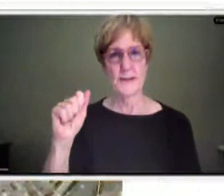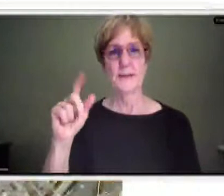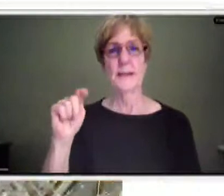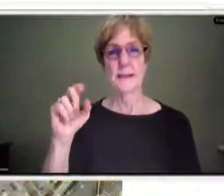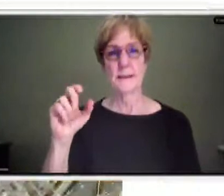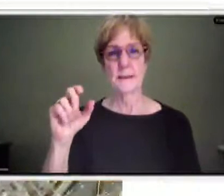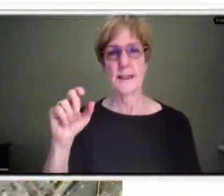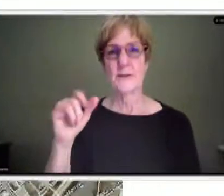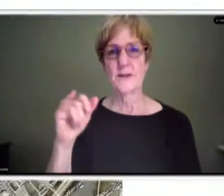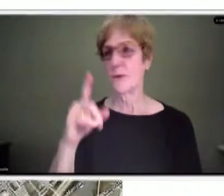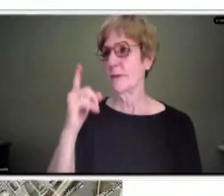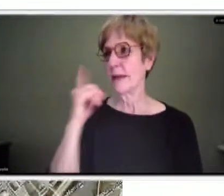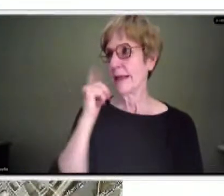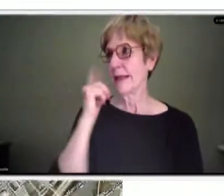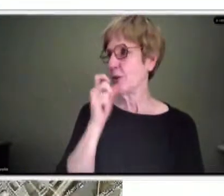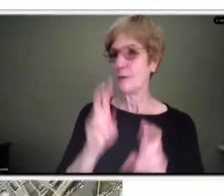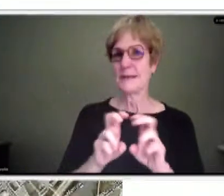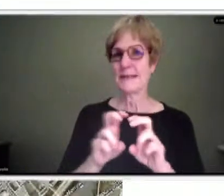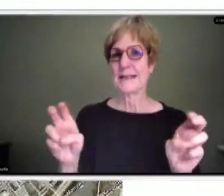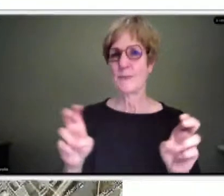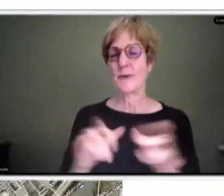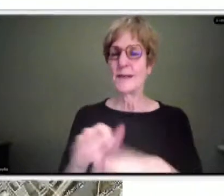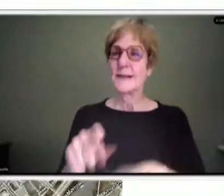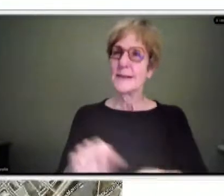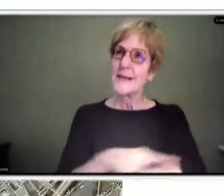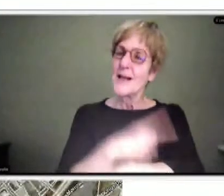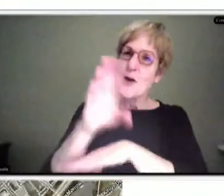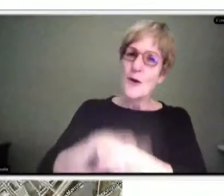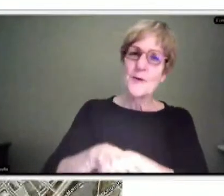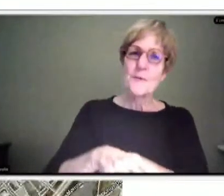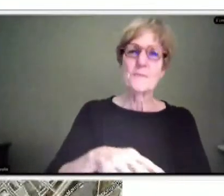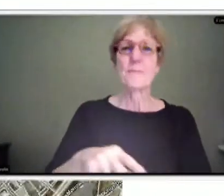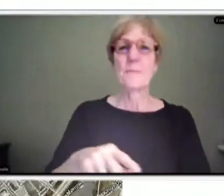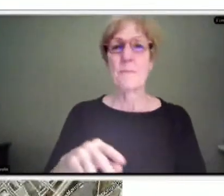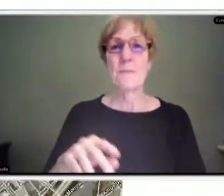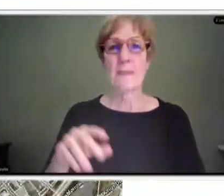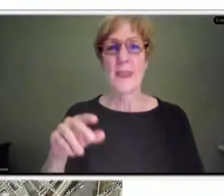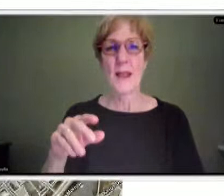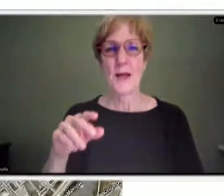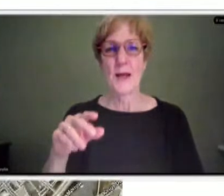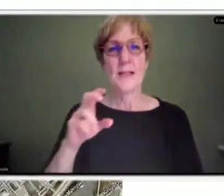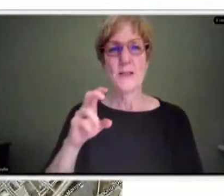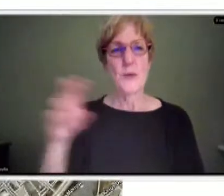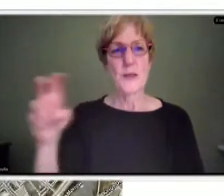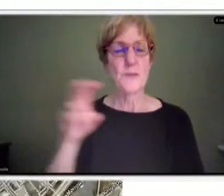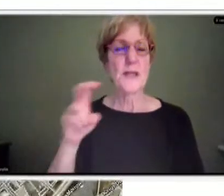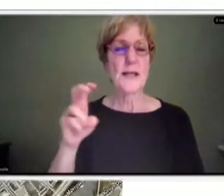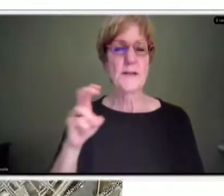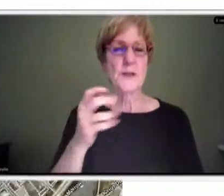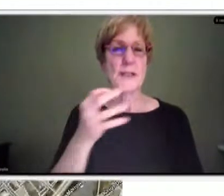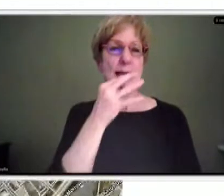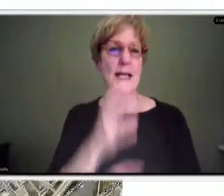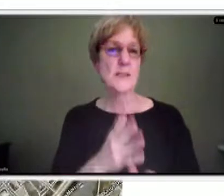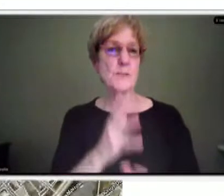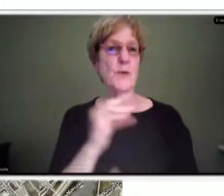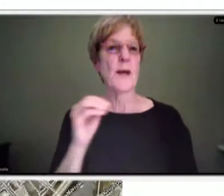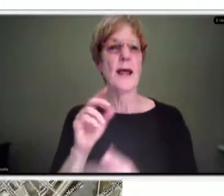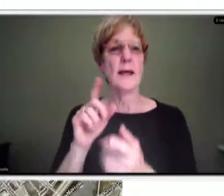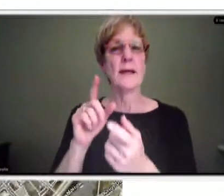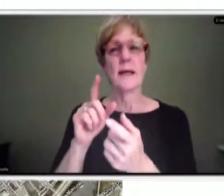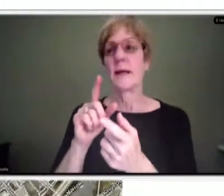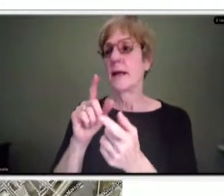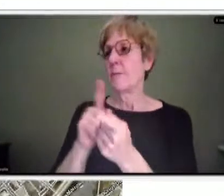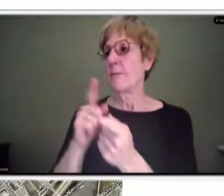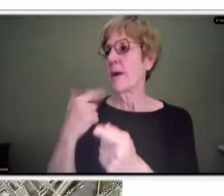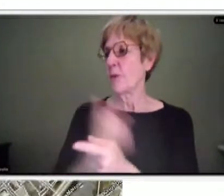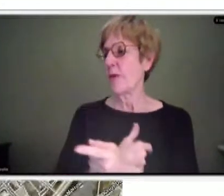who was sticking around for this long night. Michael Wickline with DRG, our transportation expert, and Matt with the Stewart Group on the design